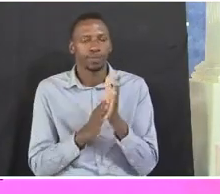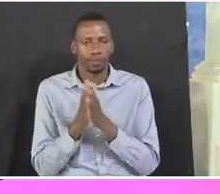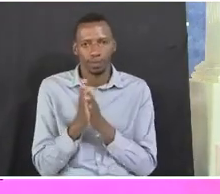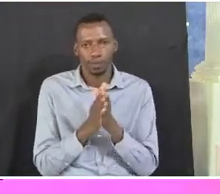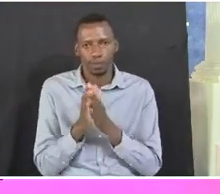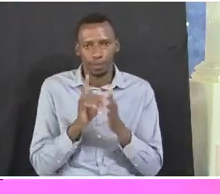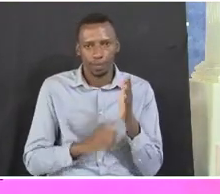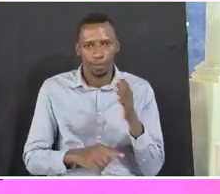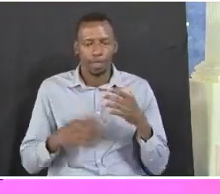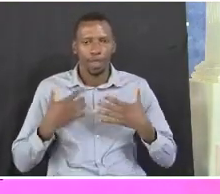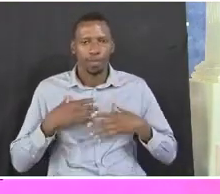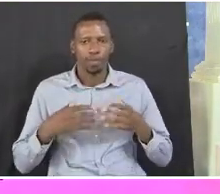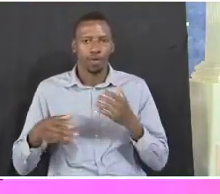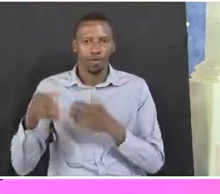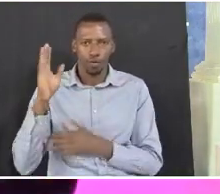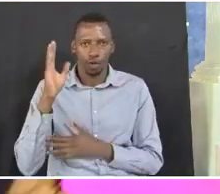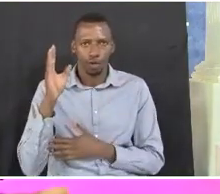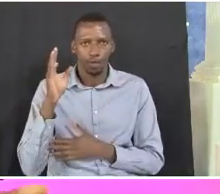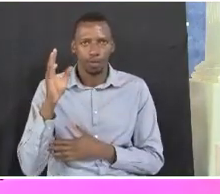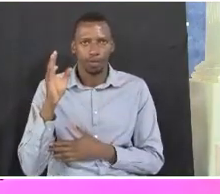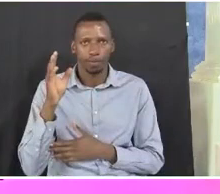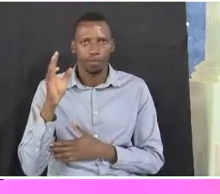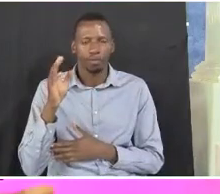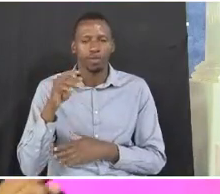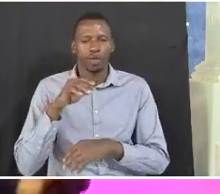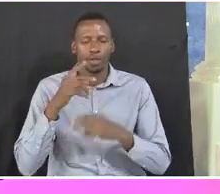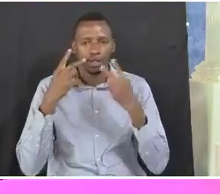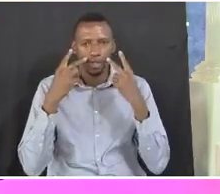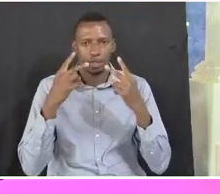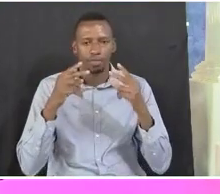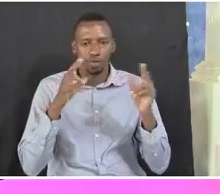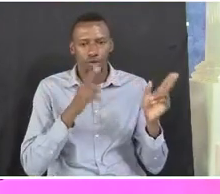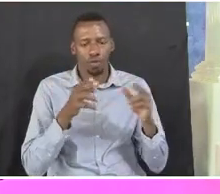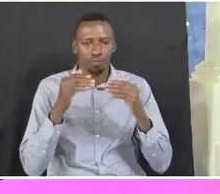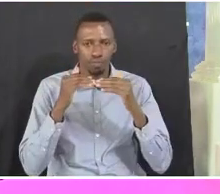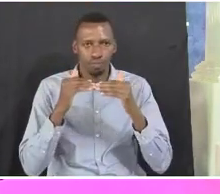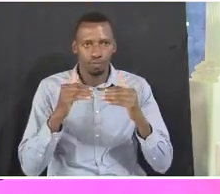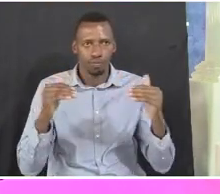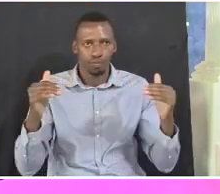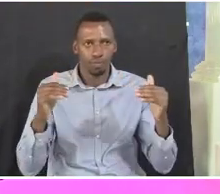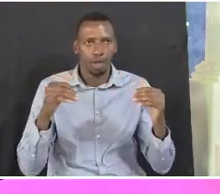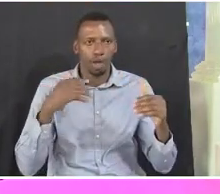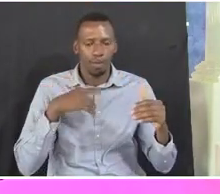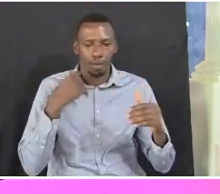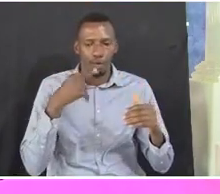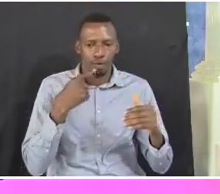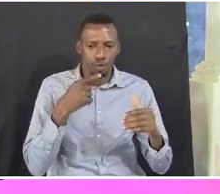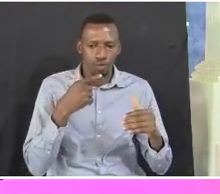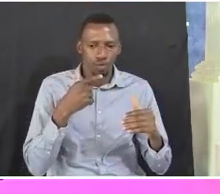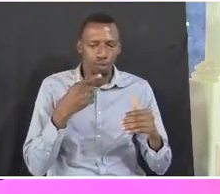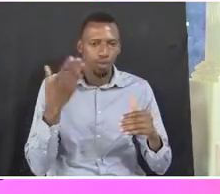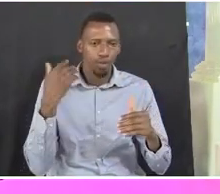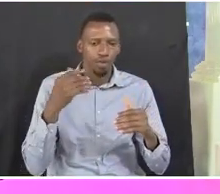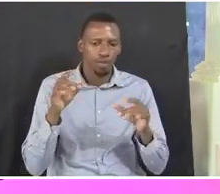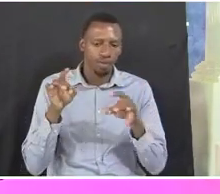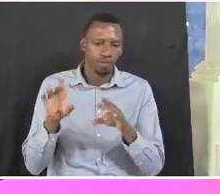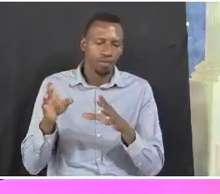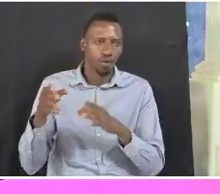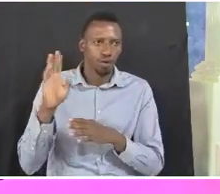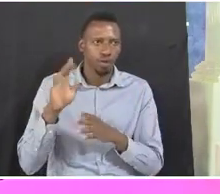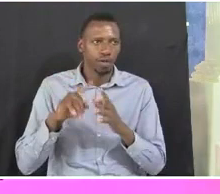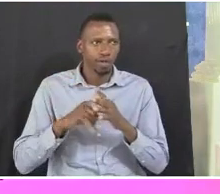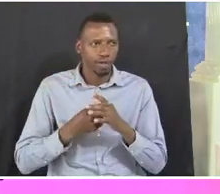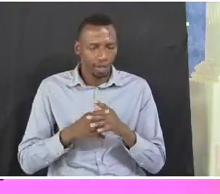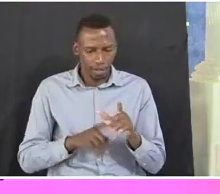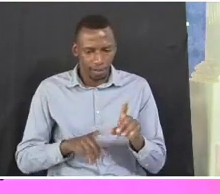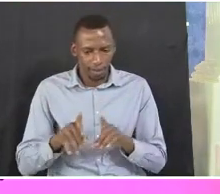that the people of God got a common ground with the people who had divorced God, and they started a journey